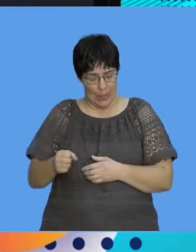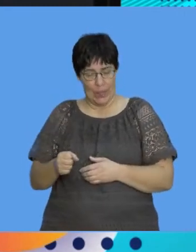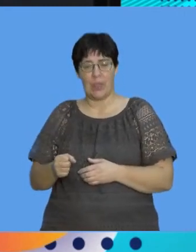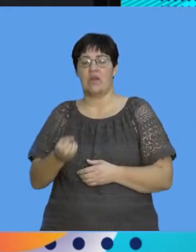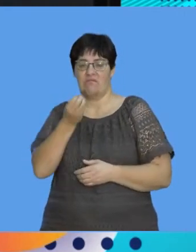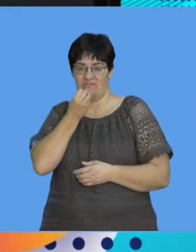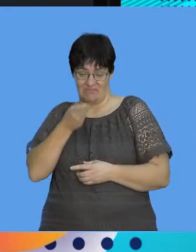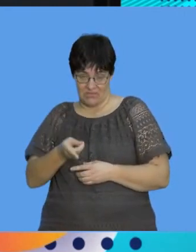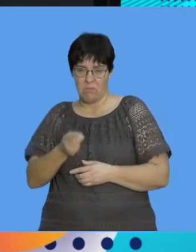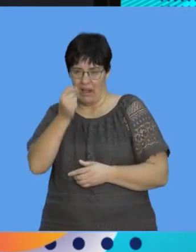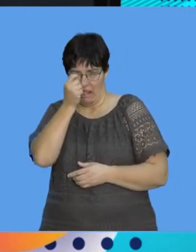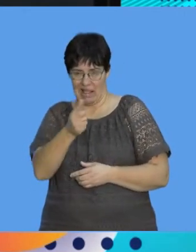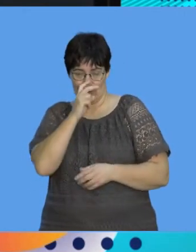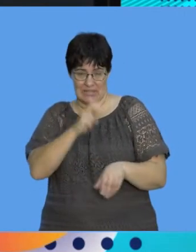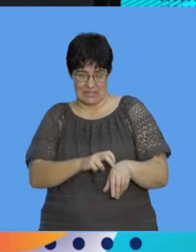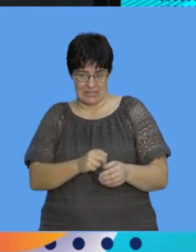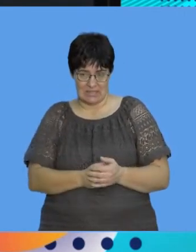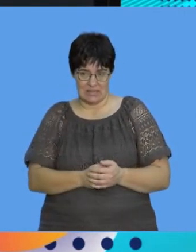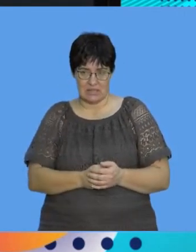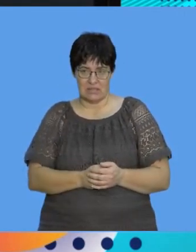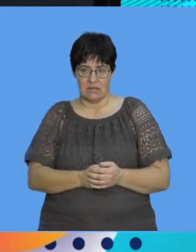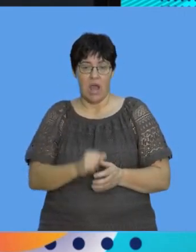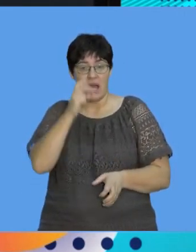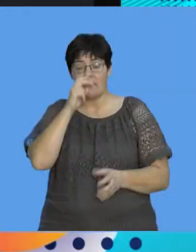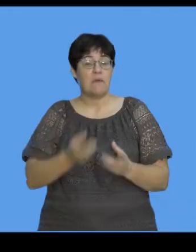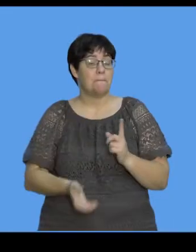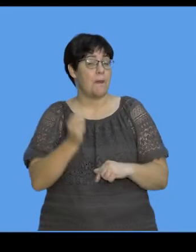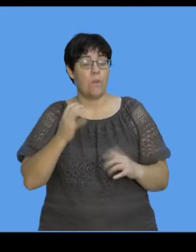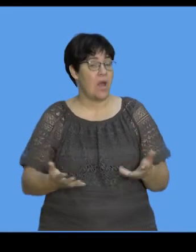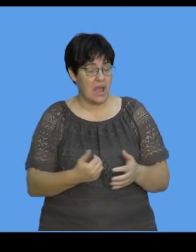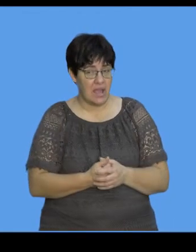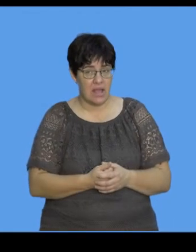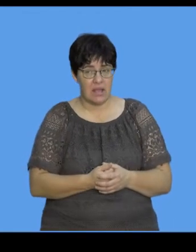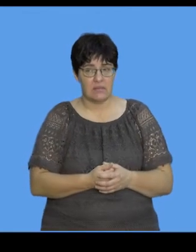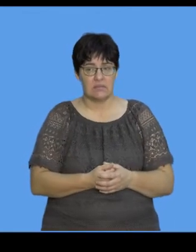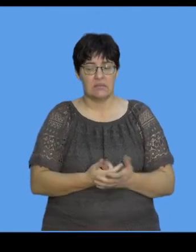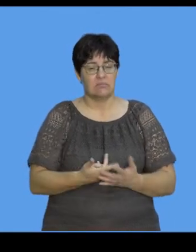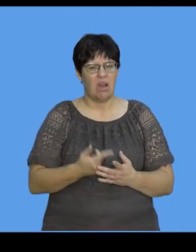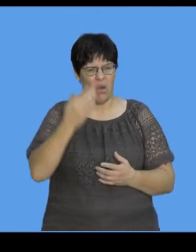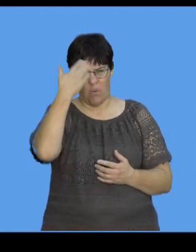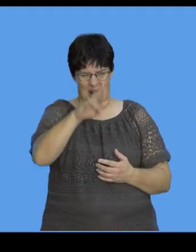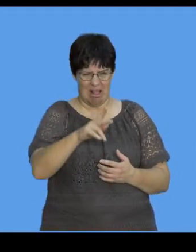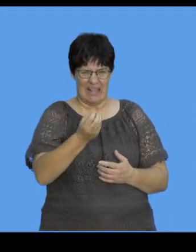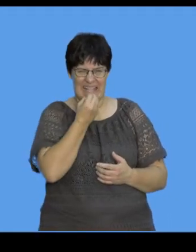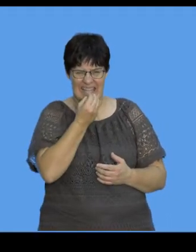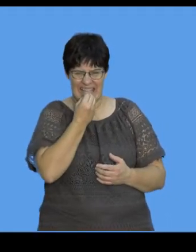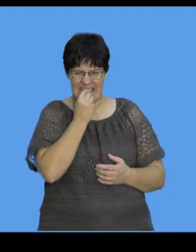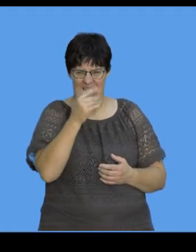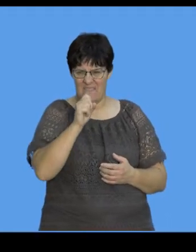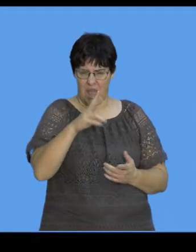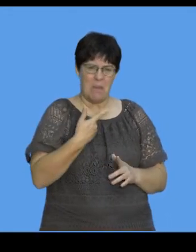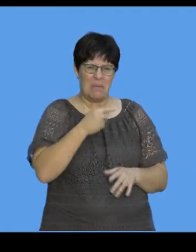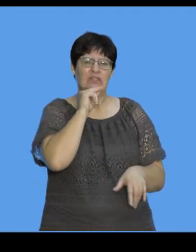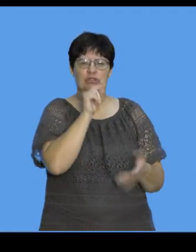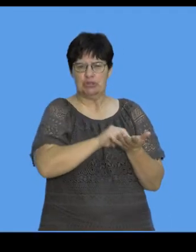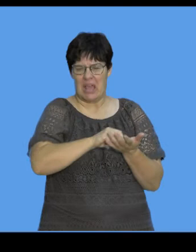we need just a little bit. Where do I find it? Okay, in liver. I don't know if any of you like liver. Maybe you like chicken